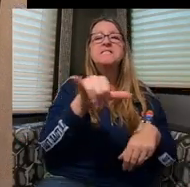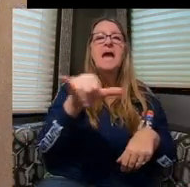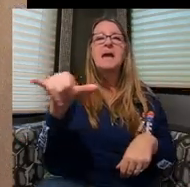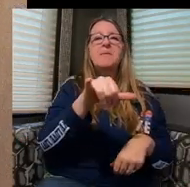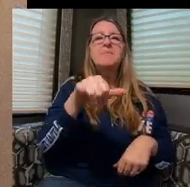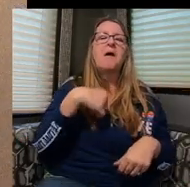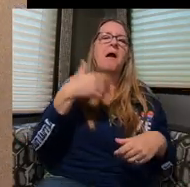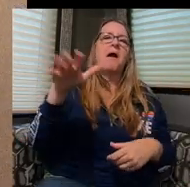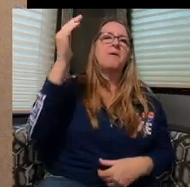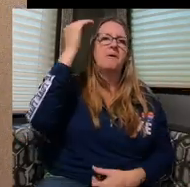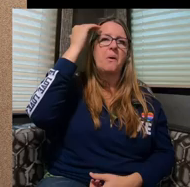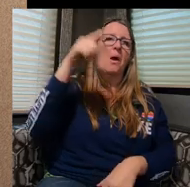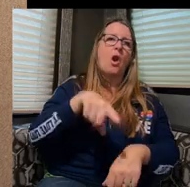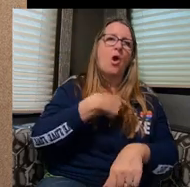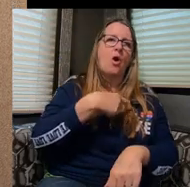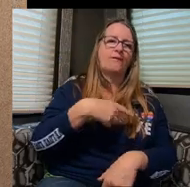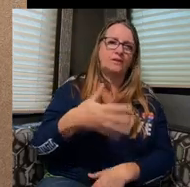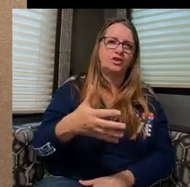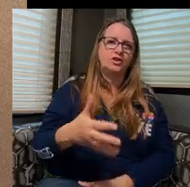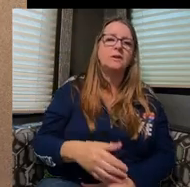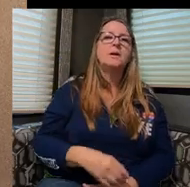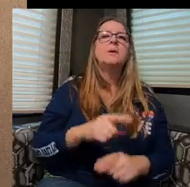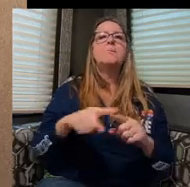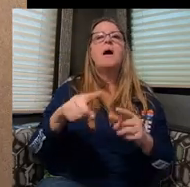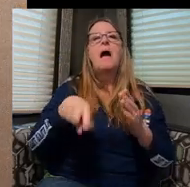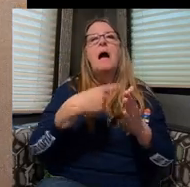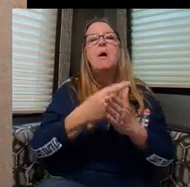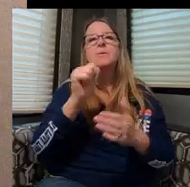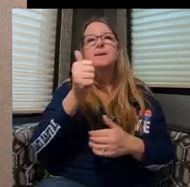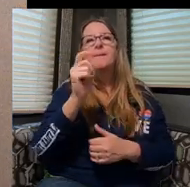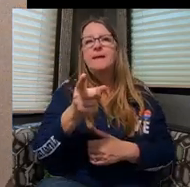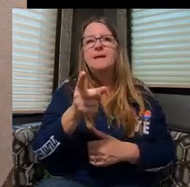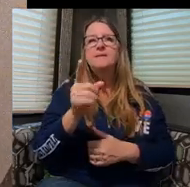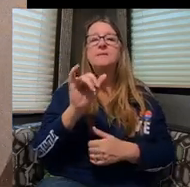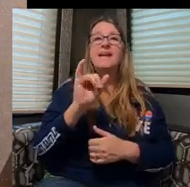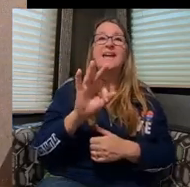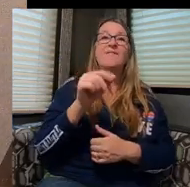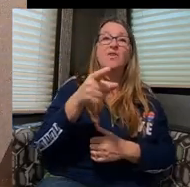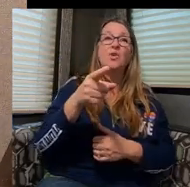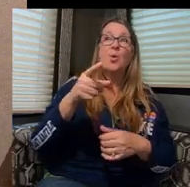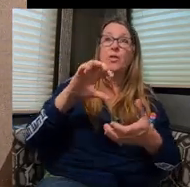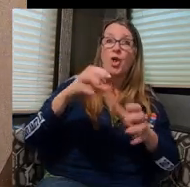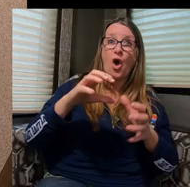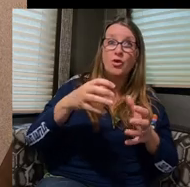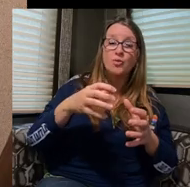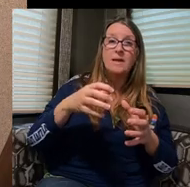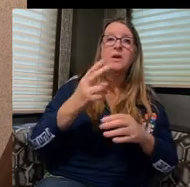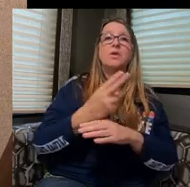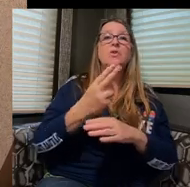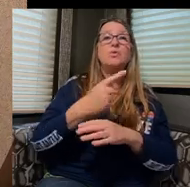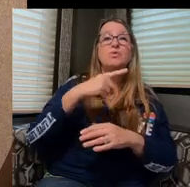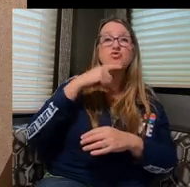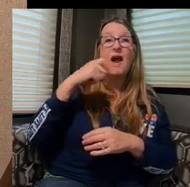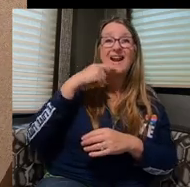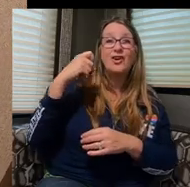about the same. I mean, I already know how long it takes. So, an hour and 10 minutes. If you were at the laundry and